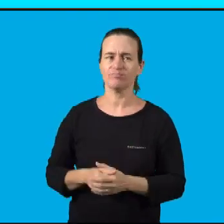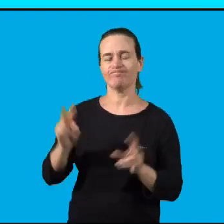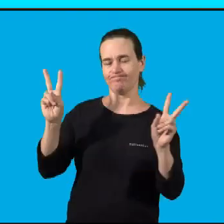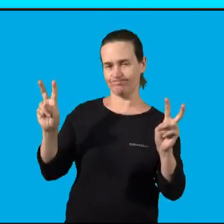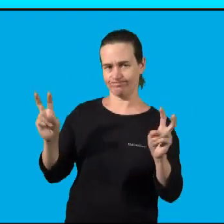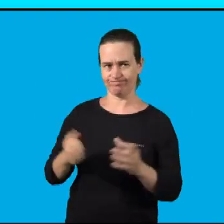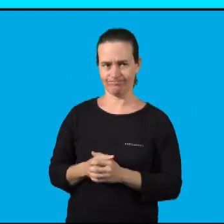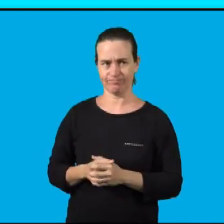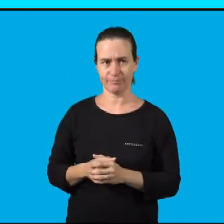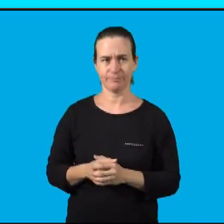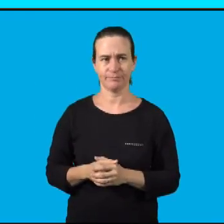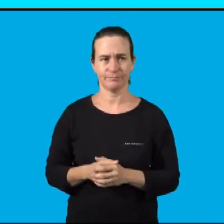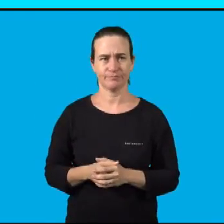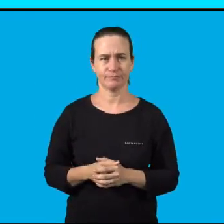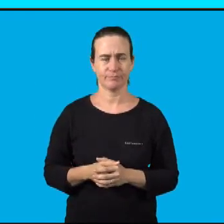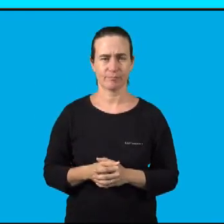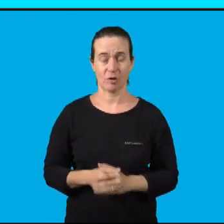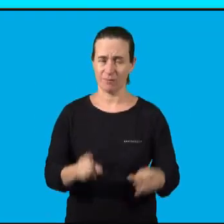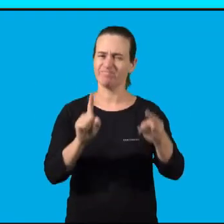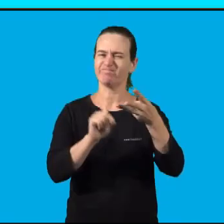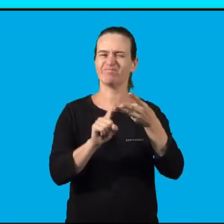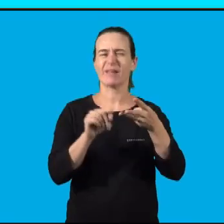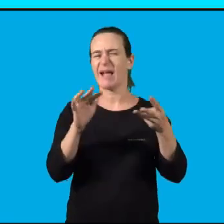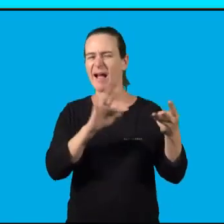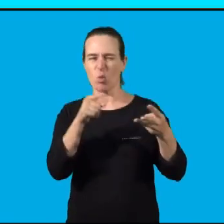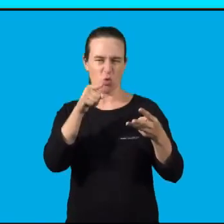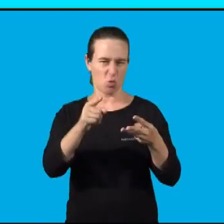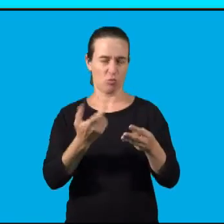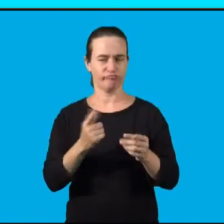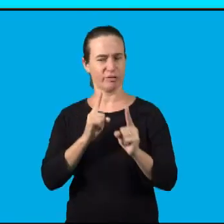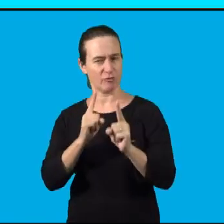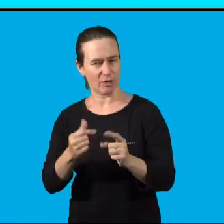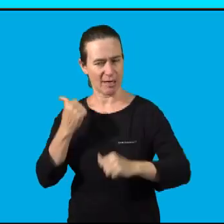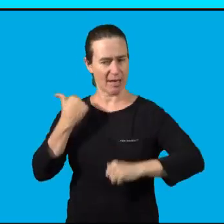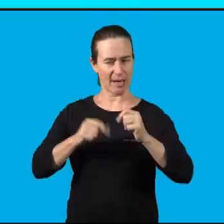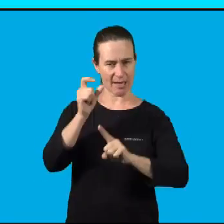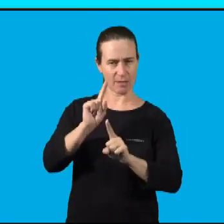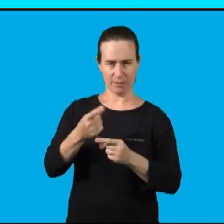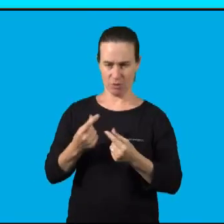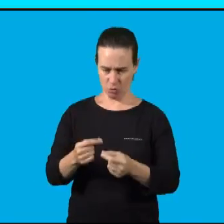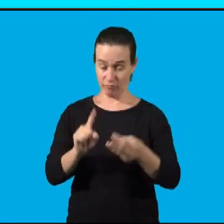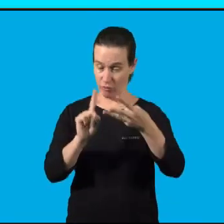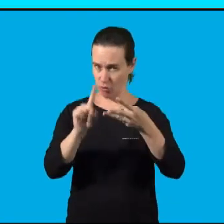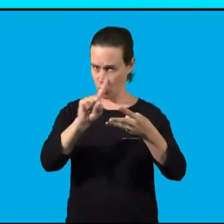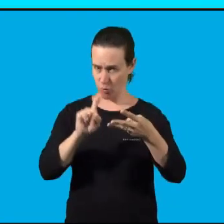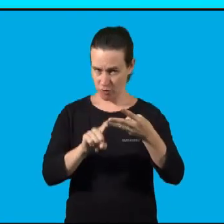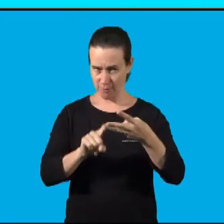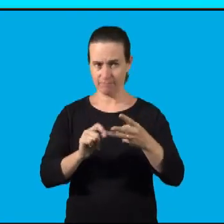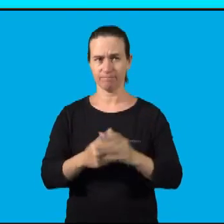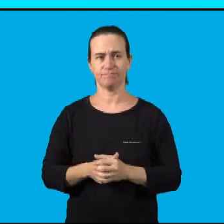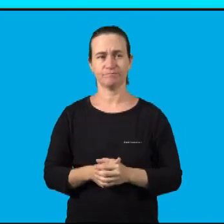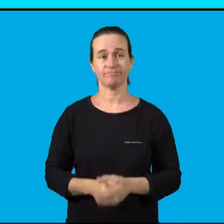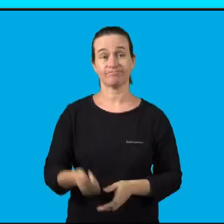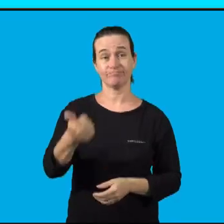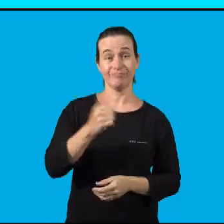So, how would we stage direct this? So, firstly, let's look at the body language. Iago